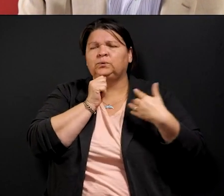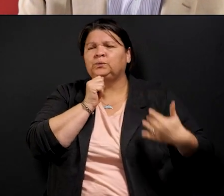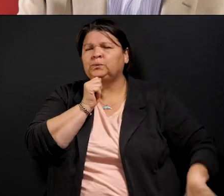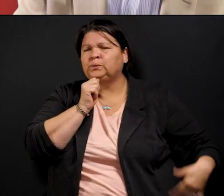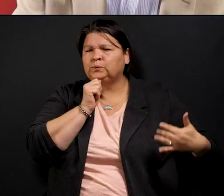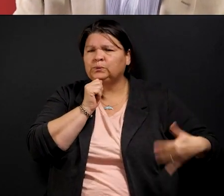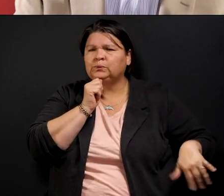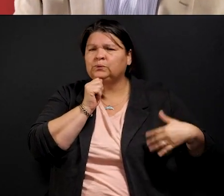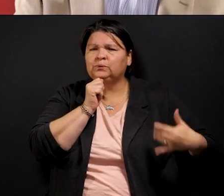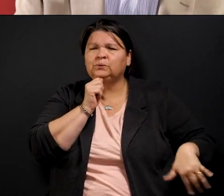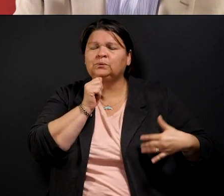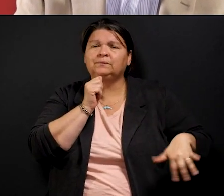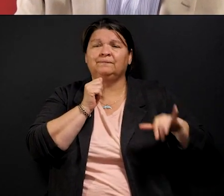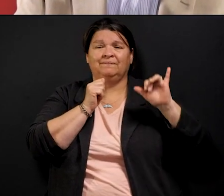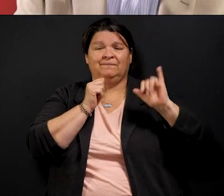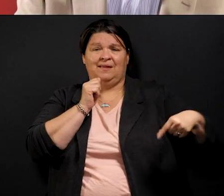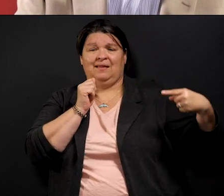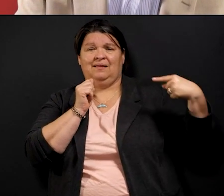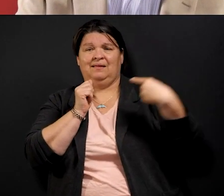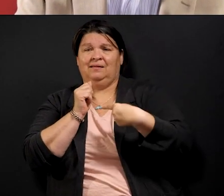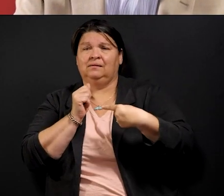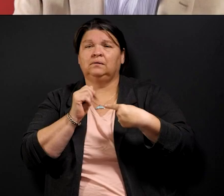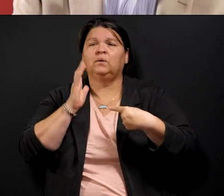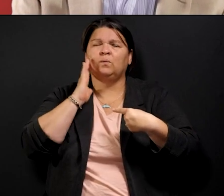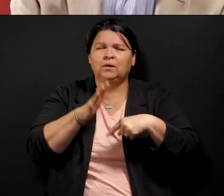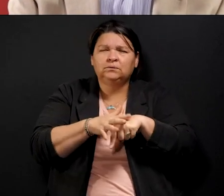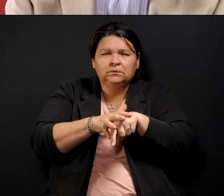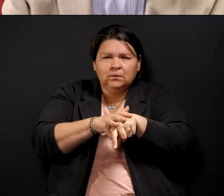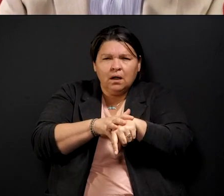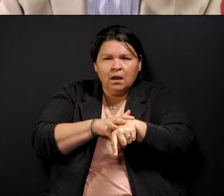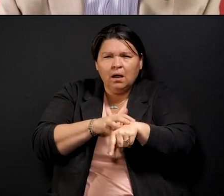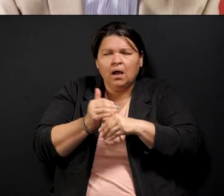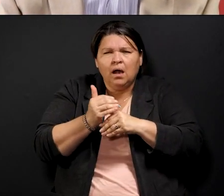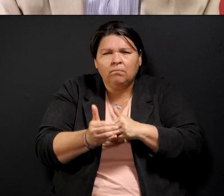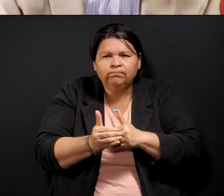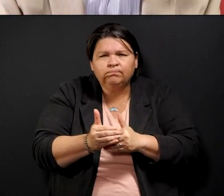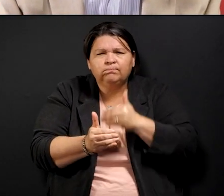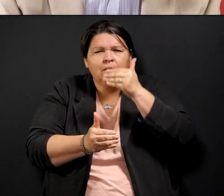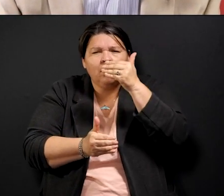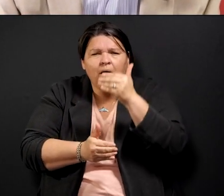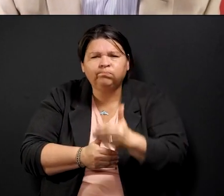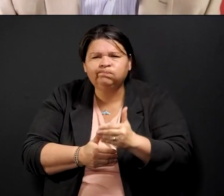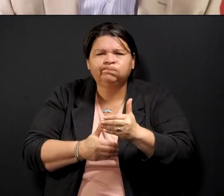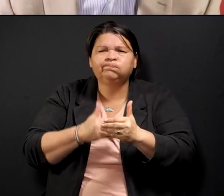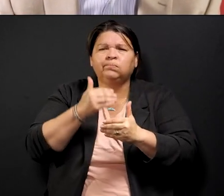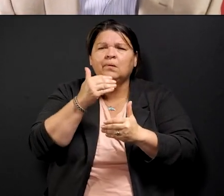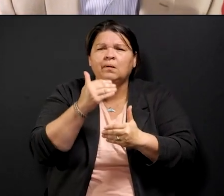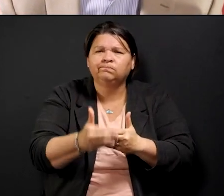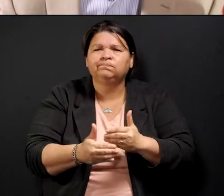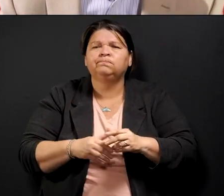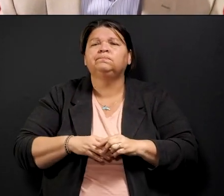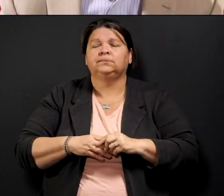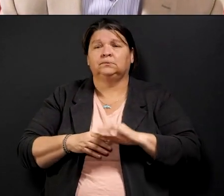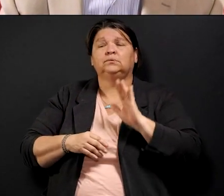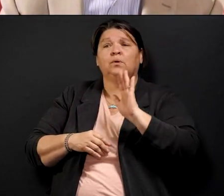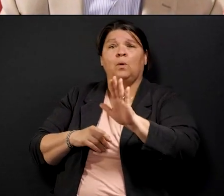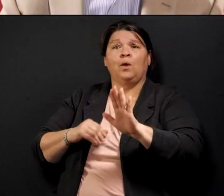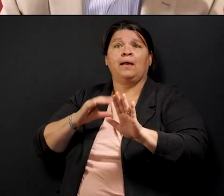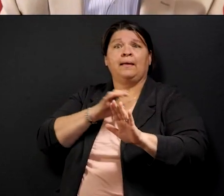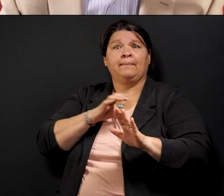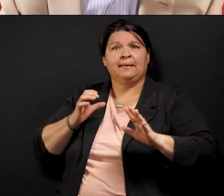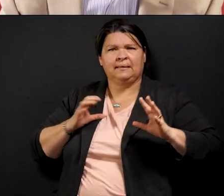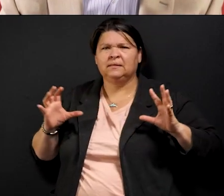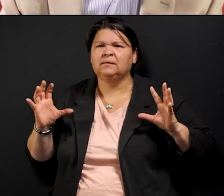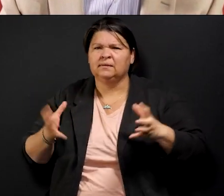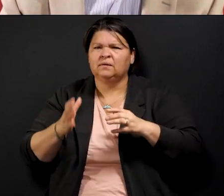a very slow, insidious process, I'm afraid. Yeah, the committee's got a lot to look at. You can't just flip the switch and make it all